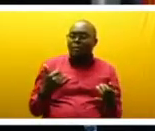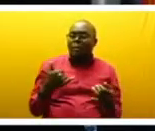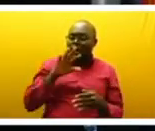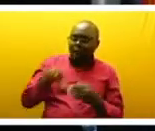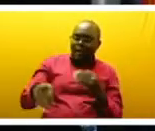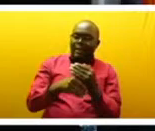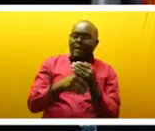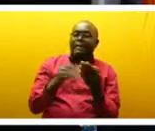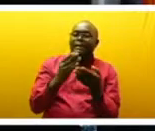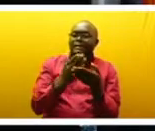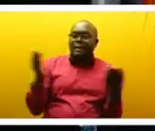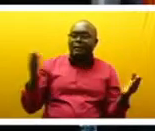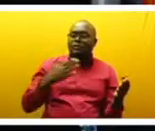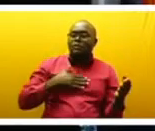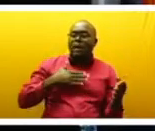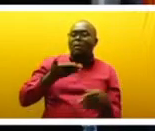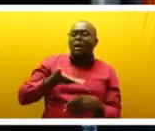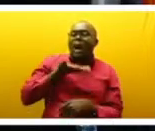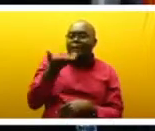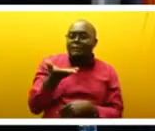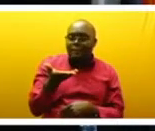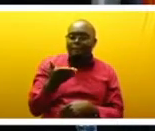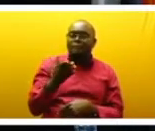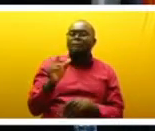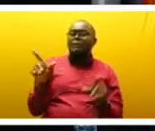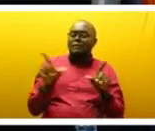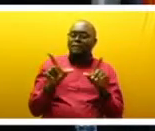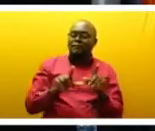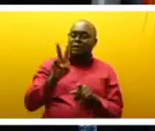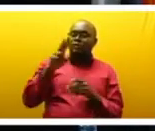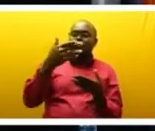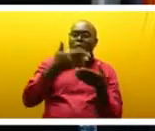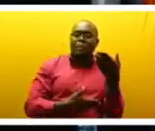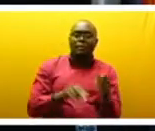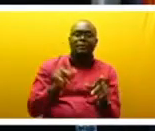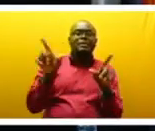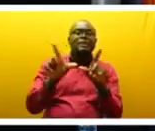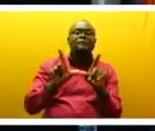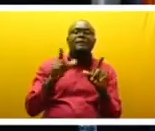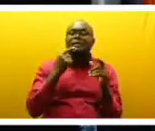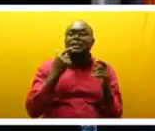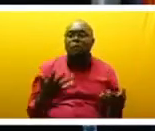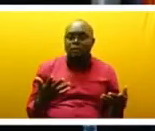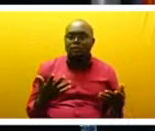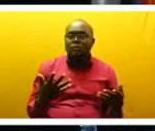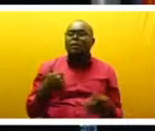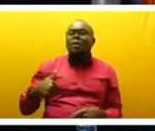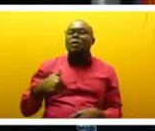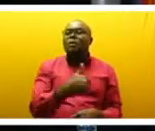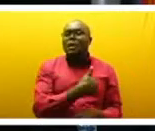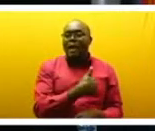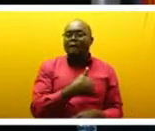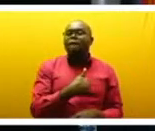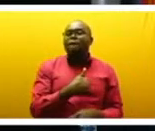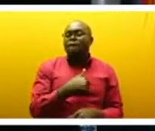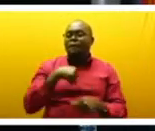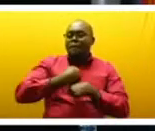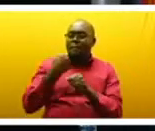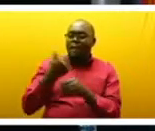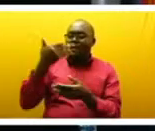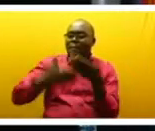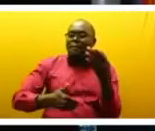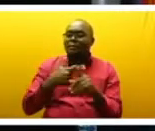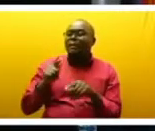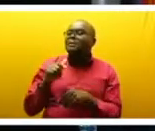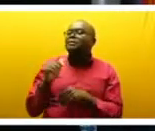in response to our petition, a certificate, a 2-page certificate, where they say we have 10 reports, but he doesn't attach those